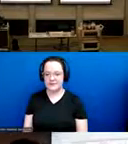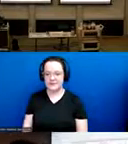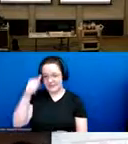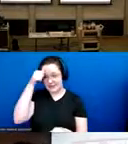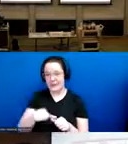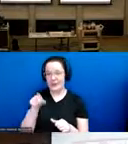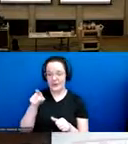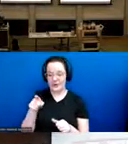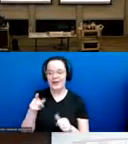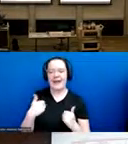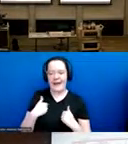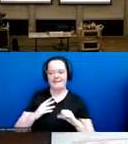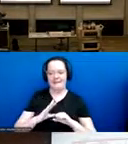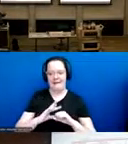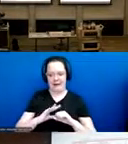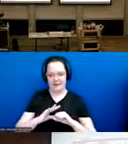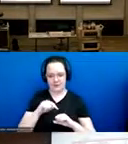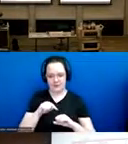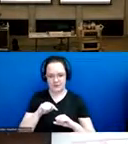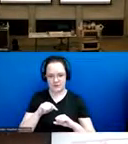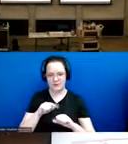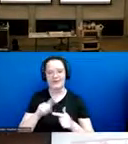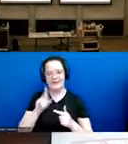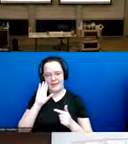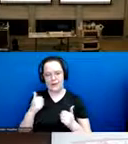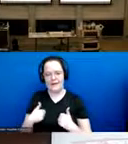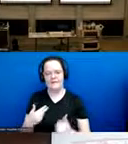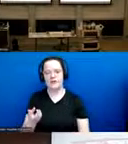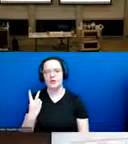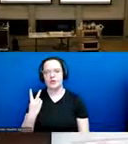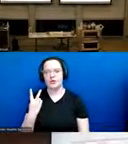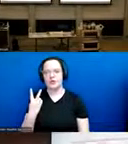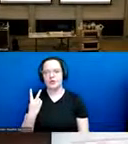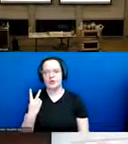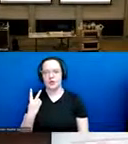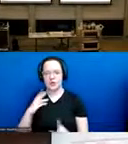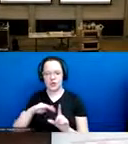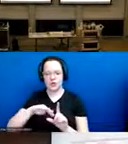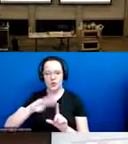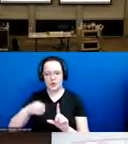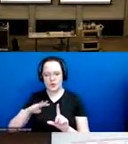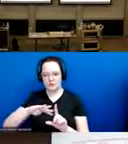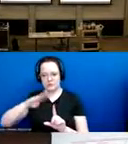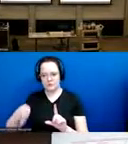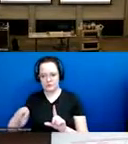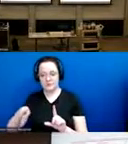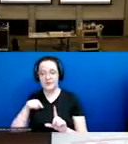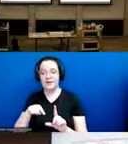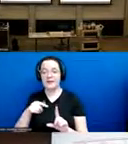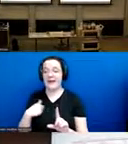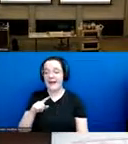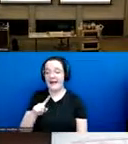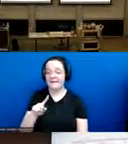atoms, right? And then we're going to have two fields. On the one hand, we're going to have that photon that is carrying the